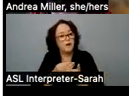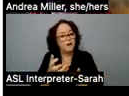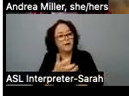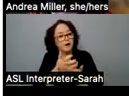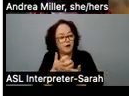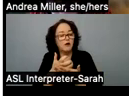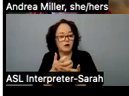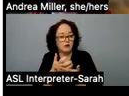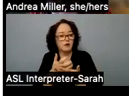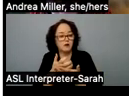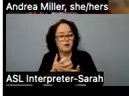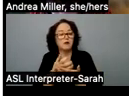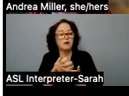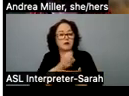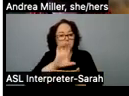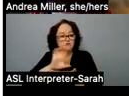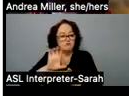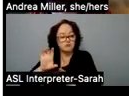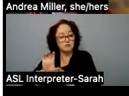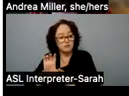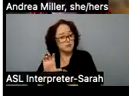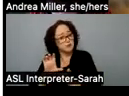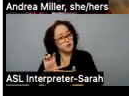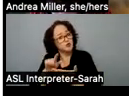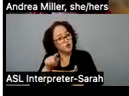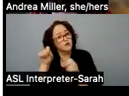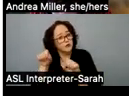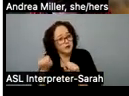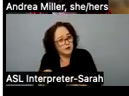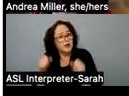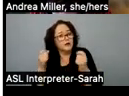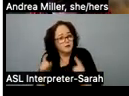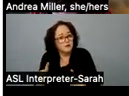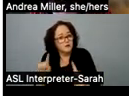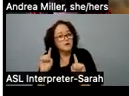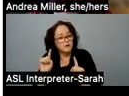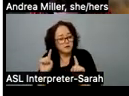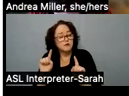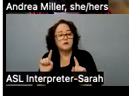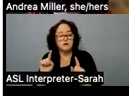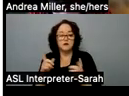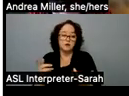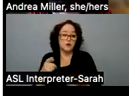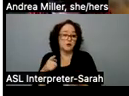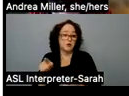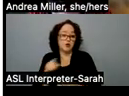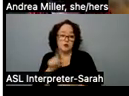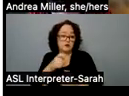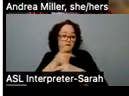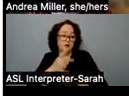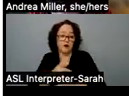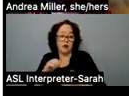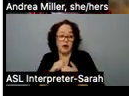the challenges. Is doable, and it's just a matter of figuring out how to make it work. I know there's a